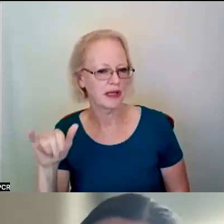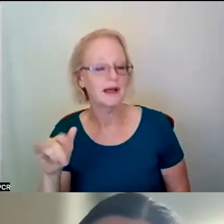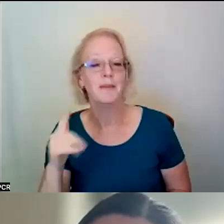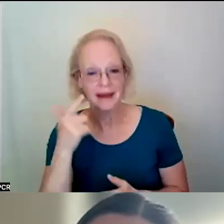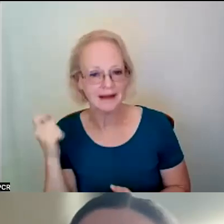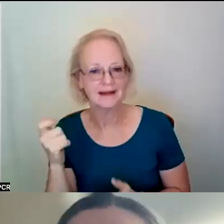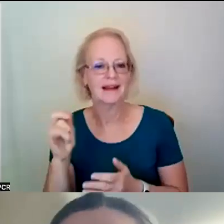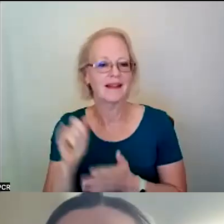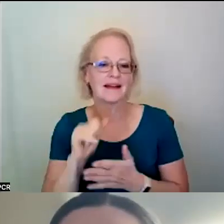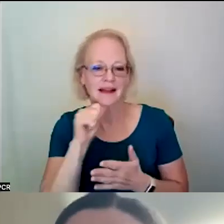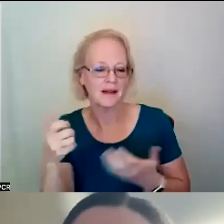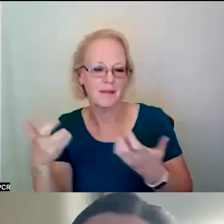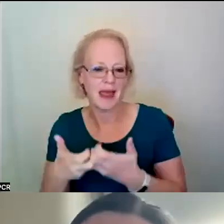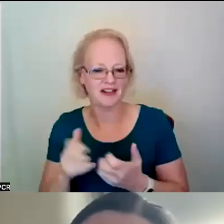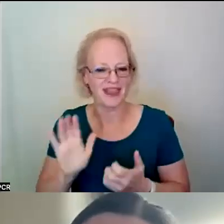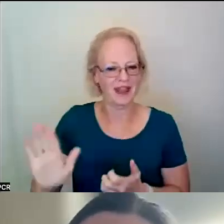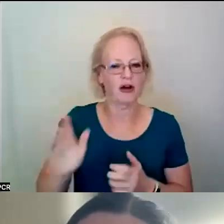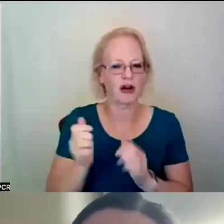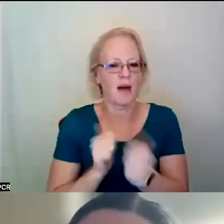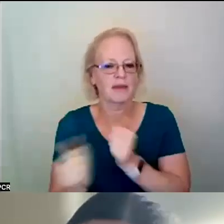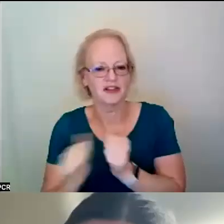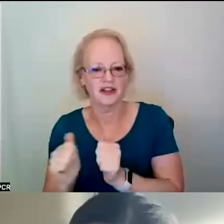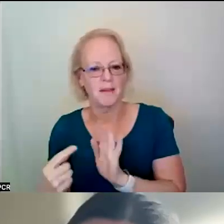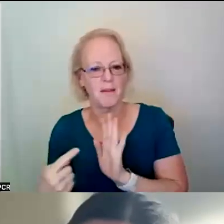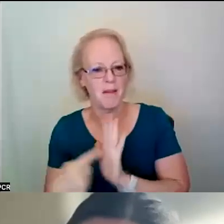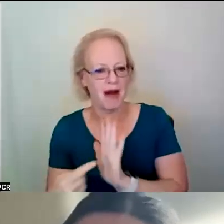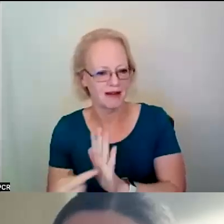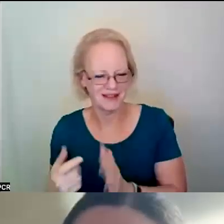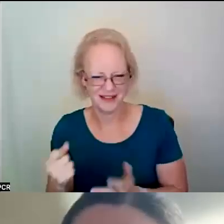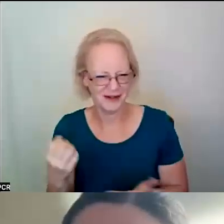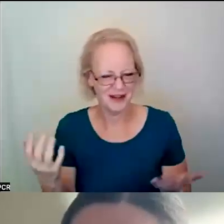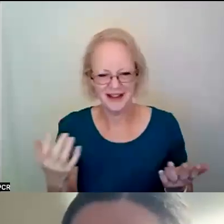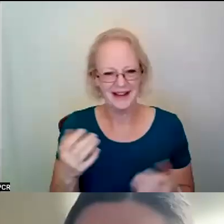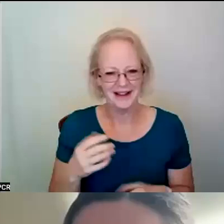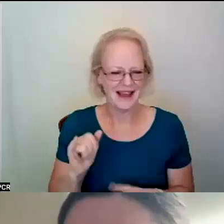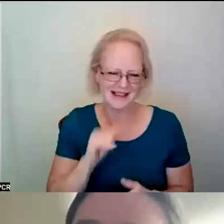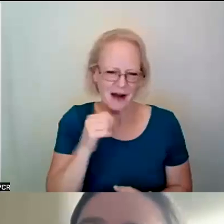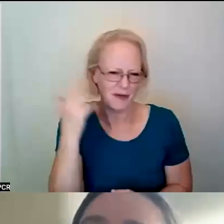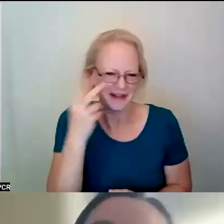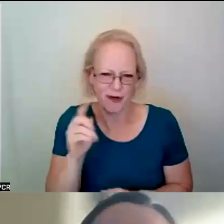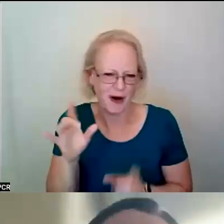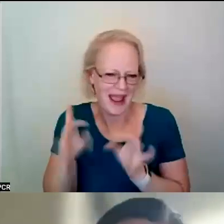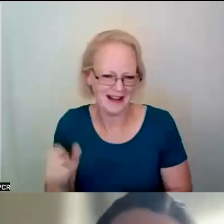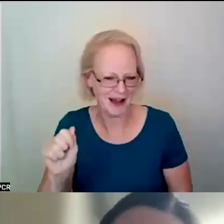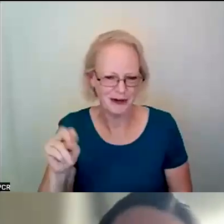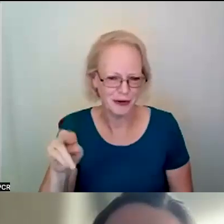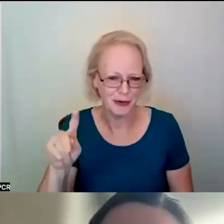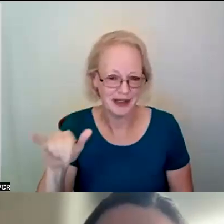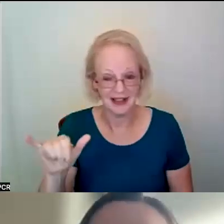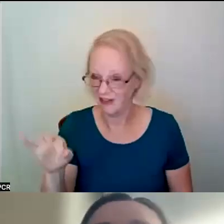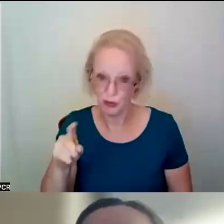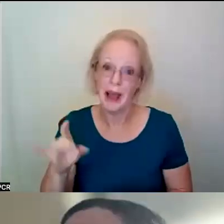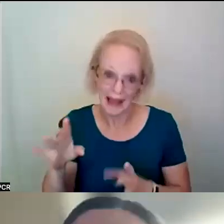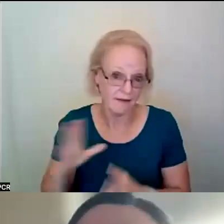compensation model. So that's not the reason why you should hate annuities, if you do hate annuities. I personally love